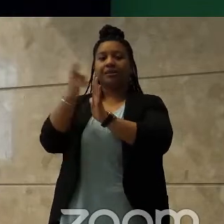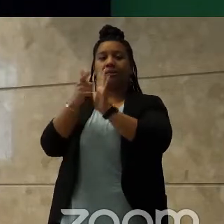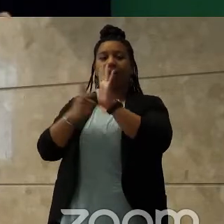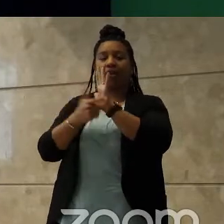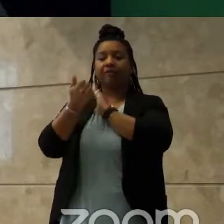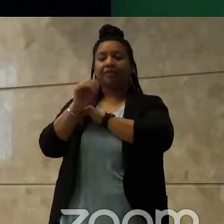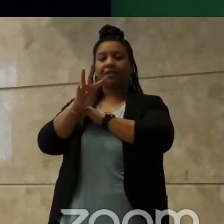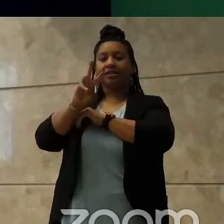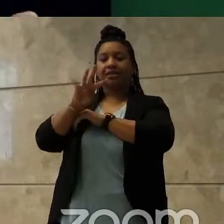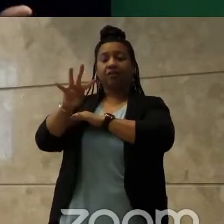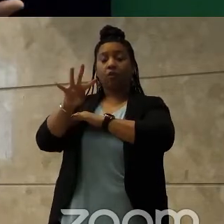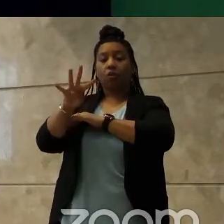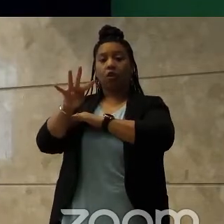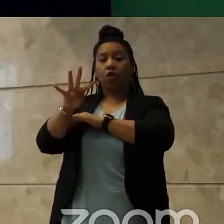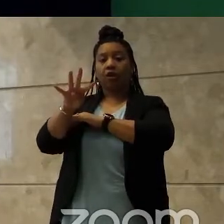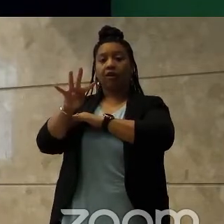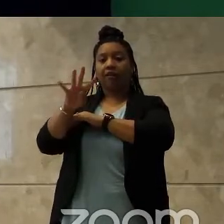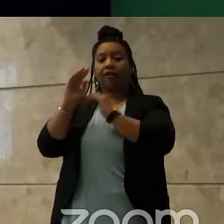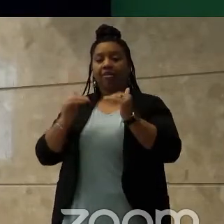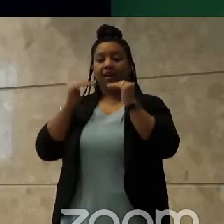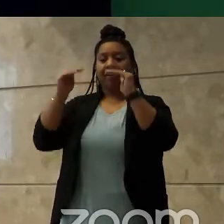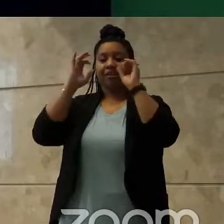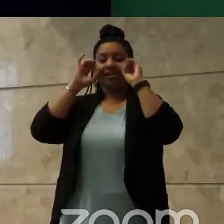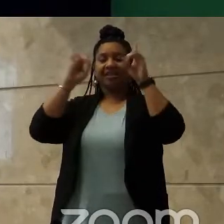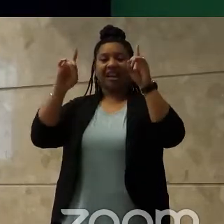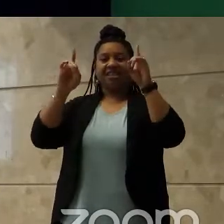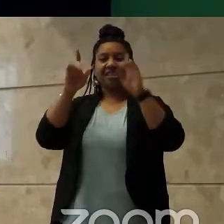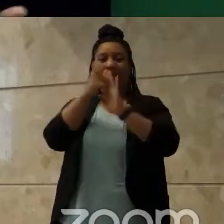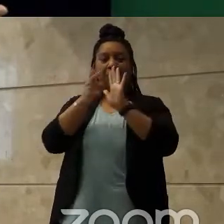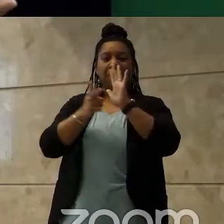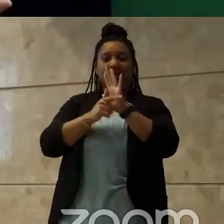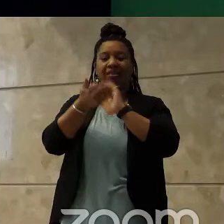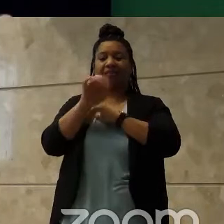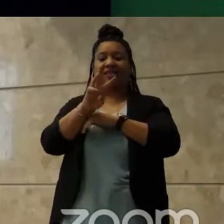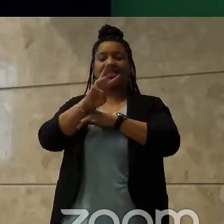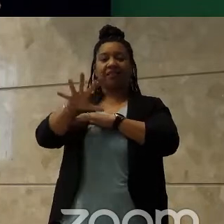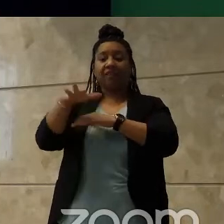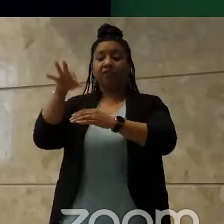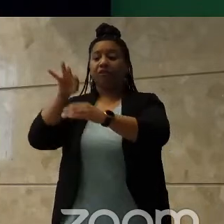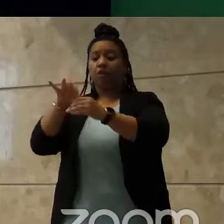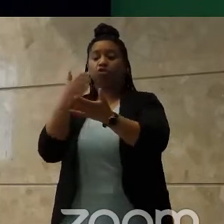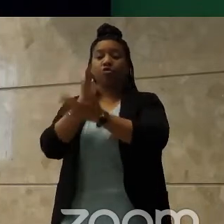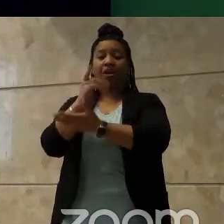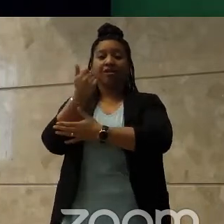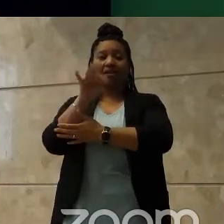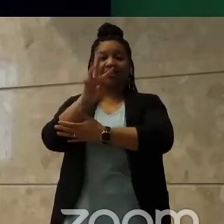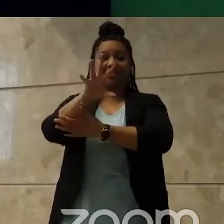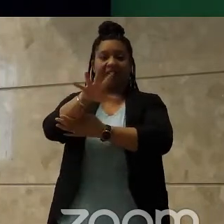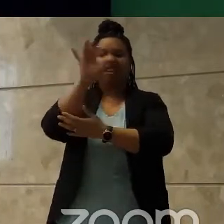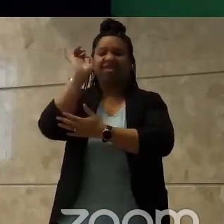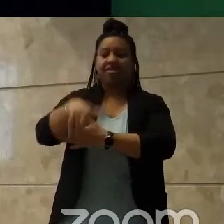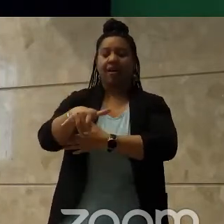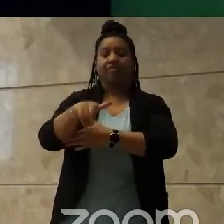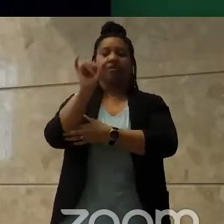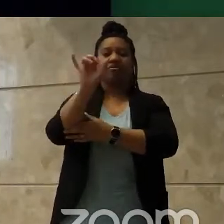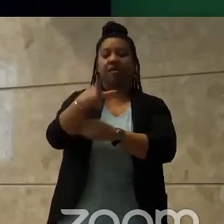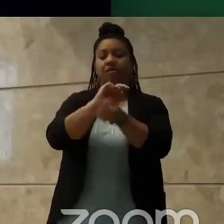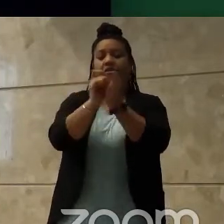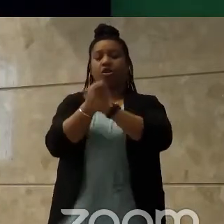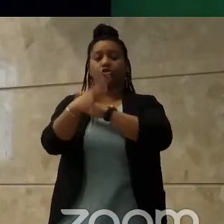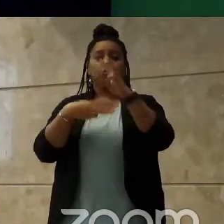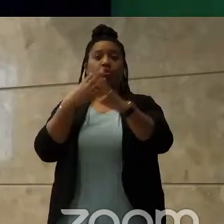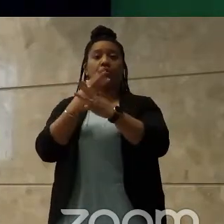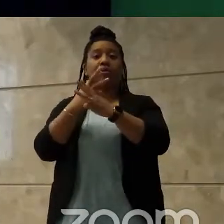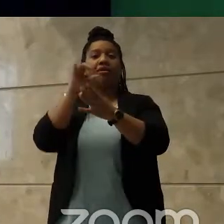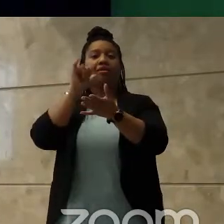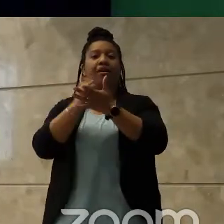64, the Higher Education Bill of 65, the Voting Rights Bill of 65, and that's what changed the world. That's why we began